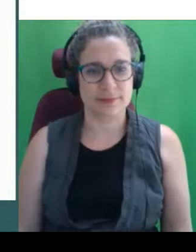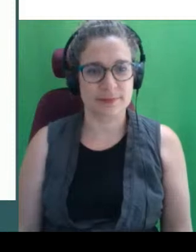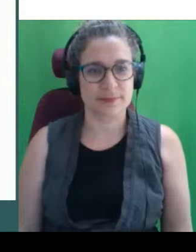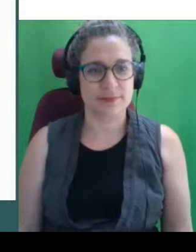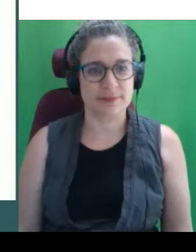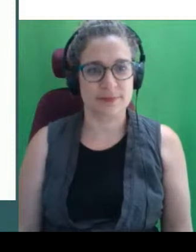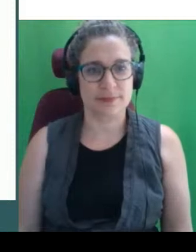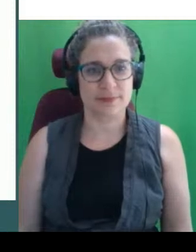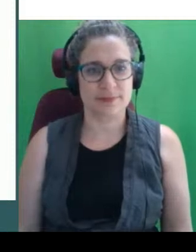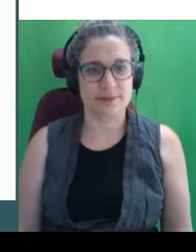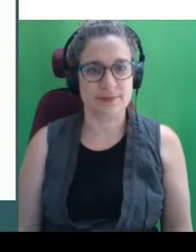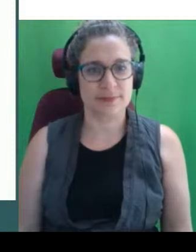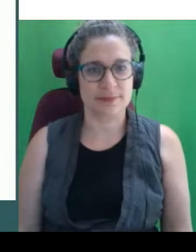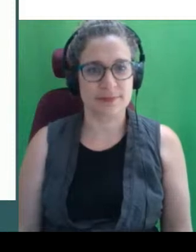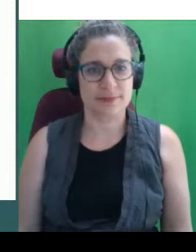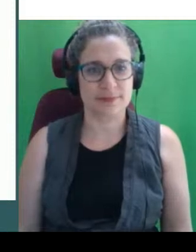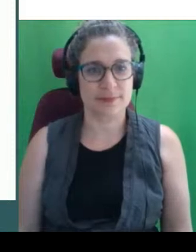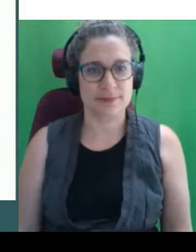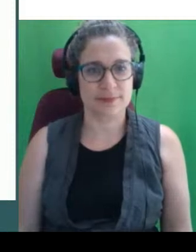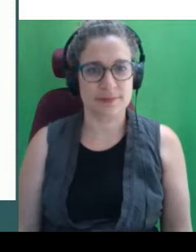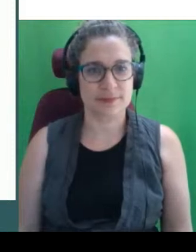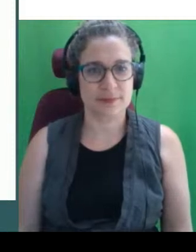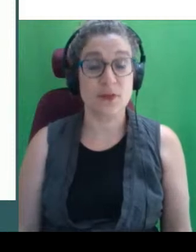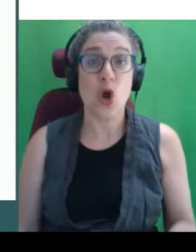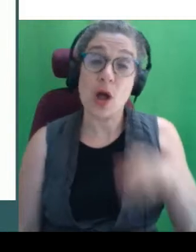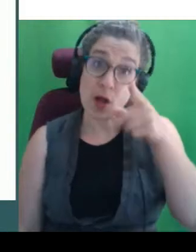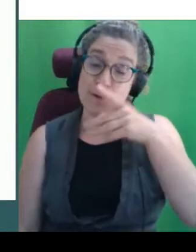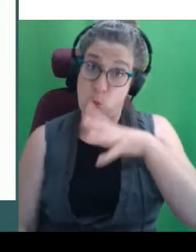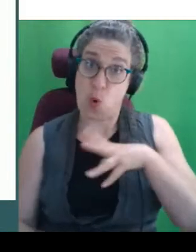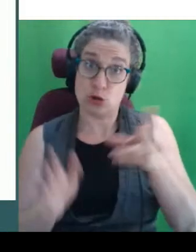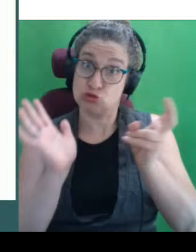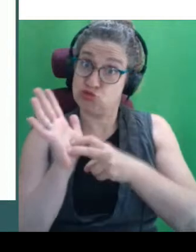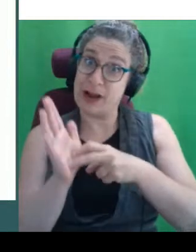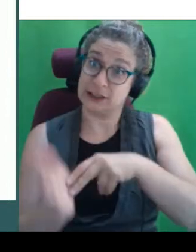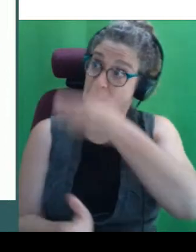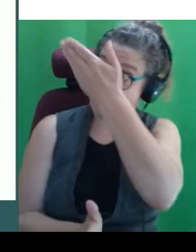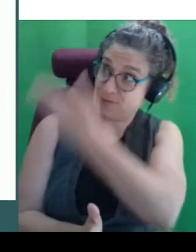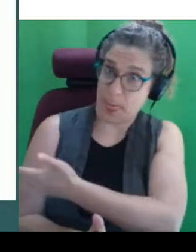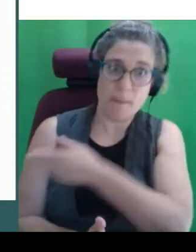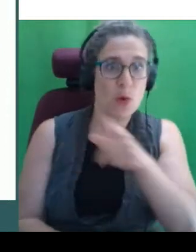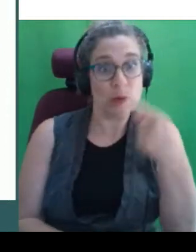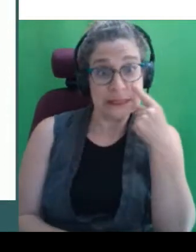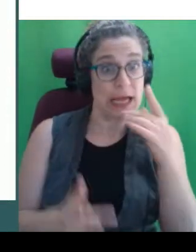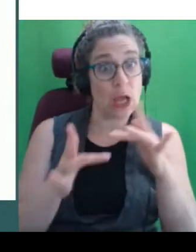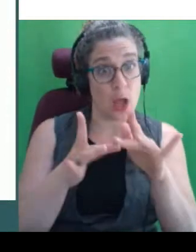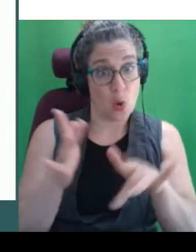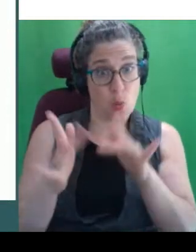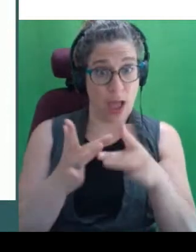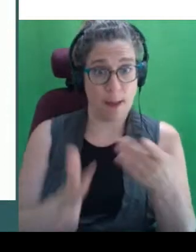urticaria. And registration is now open, so you can register for any of these webinars and go to